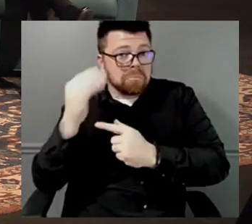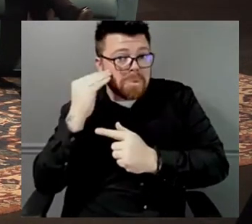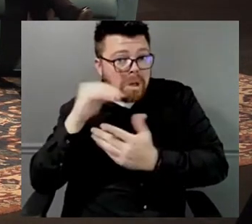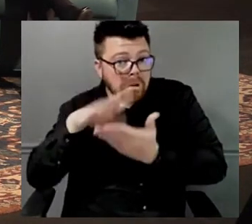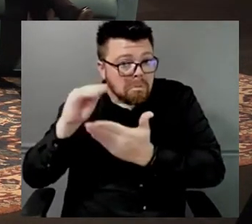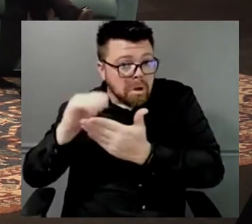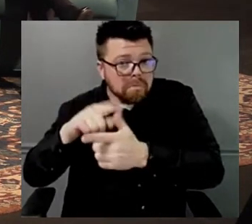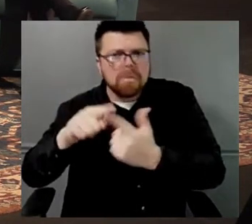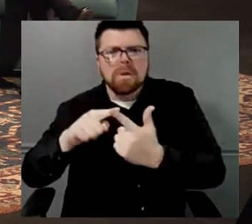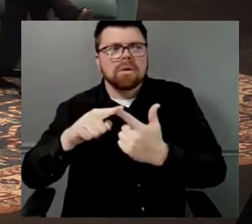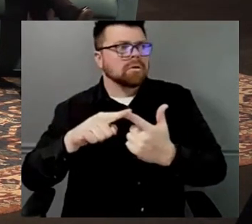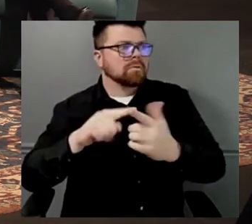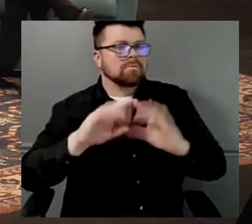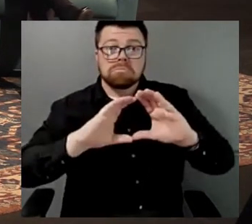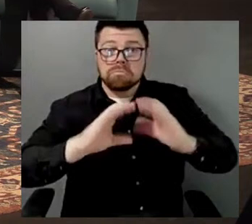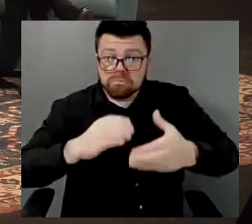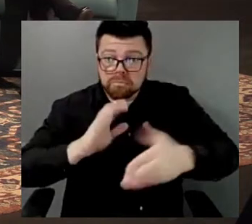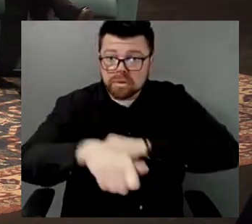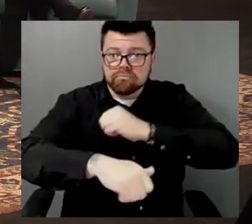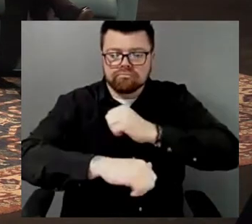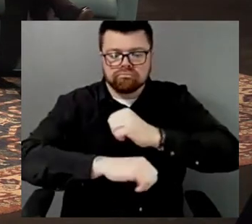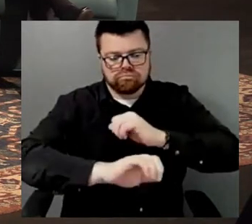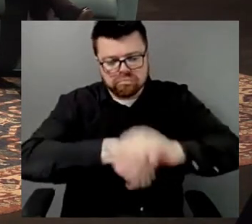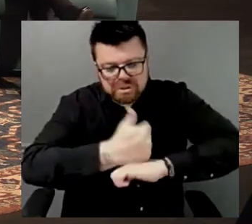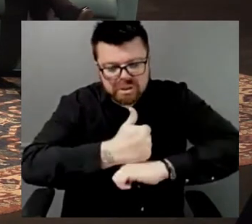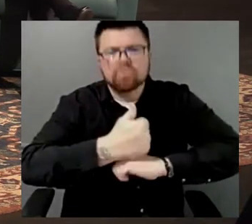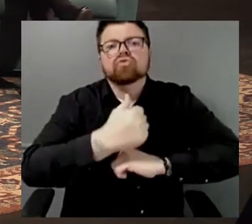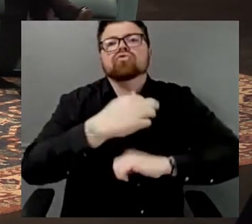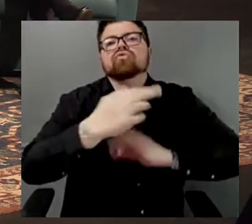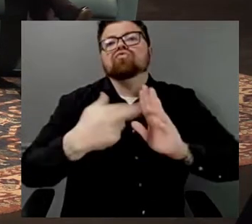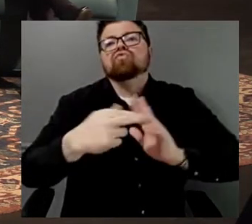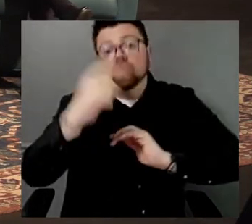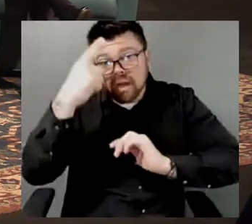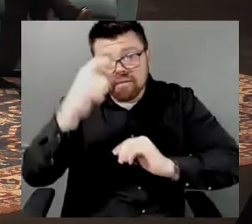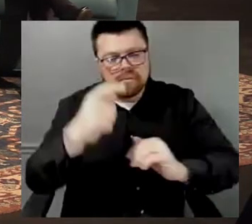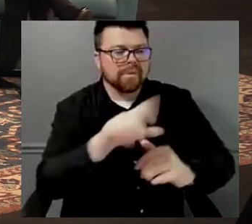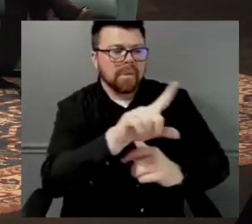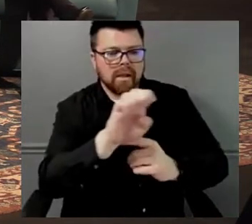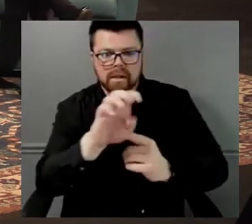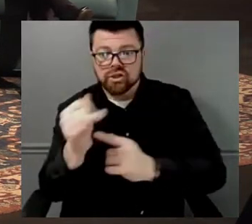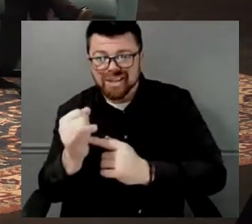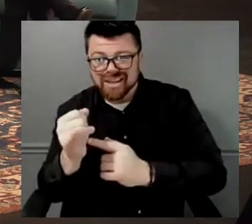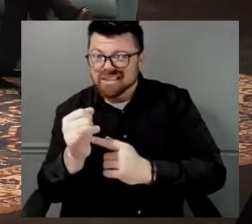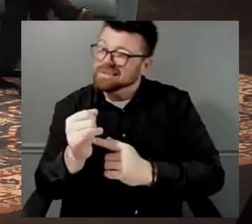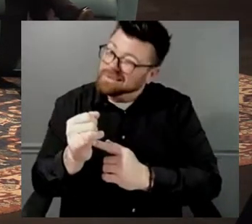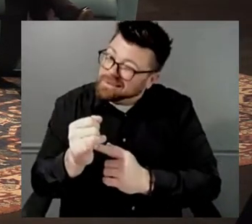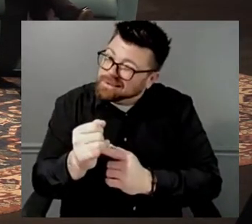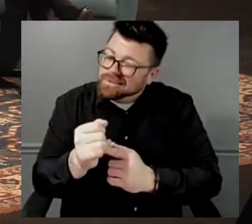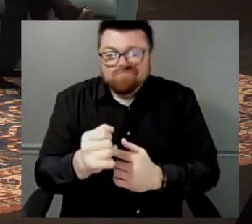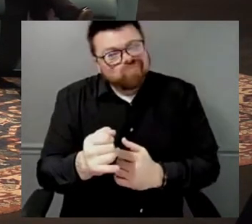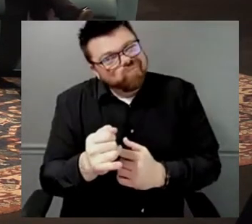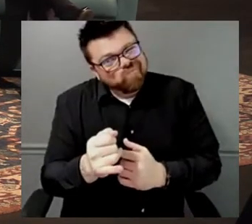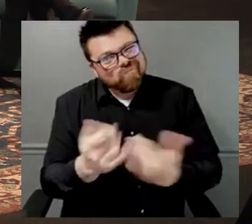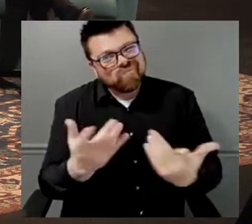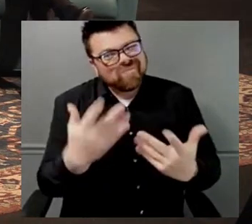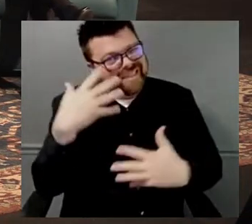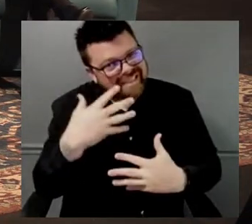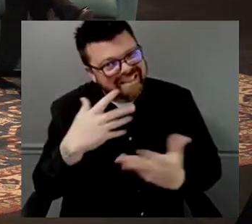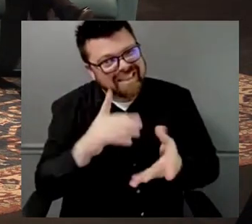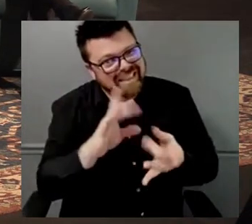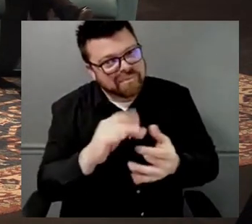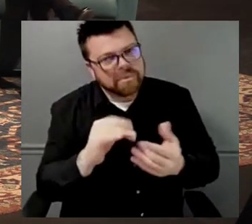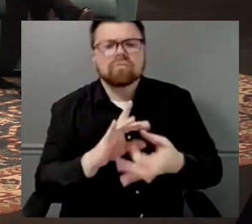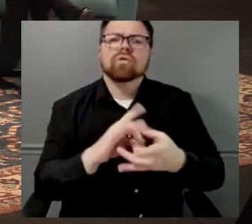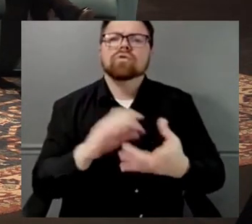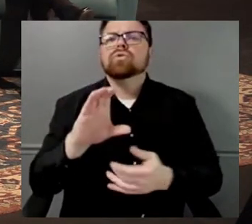government, and it is kind of a sad running comment in civic discussions how few Americans